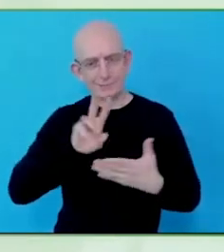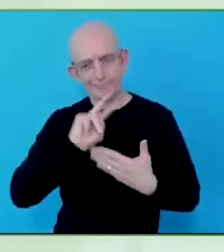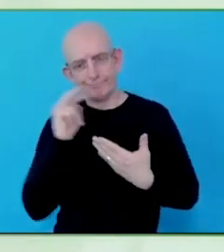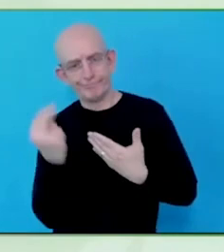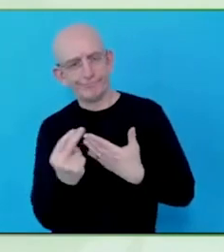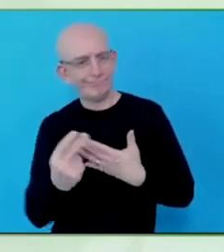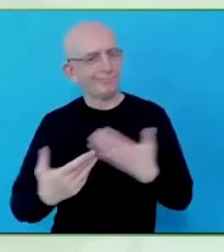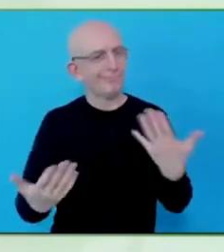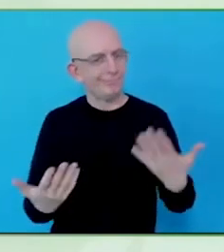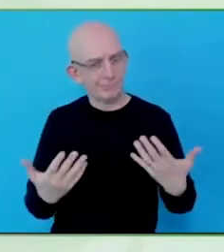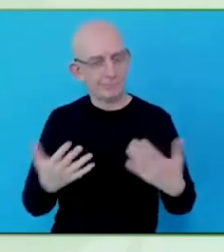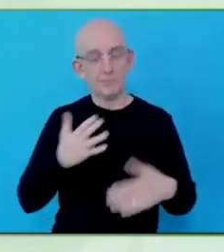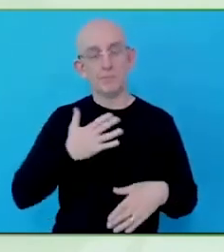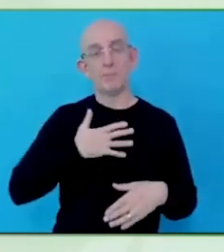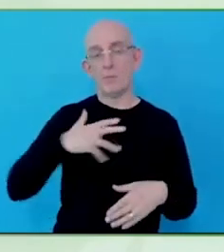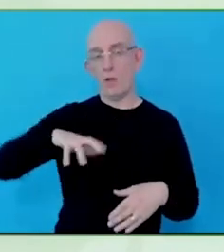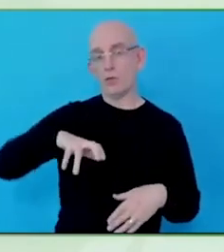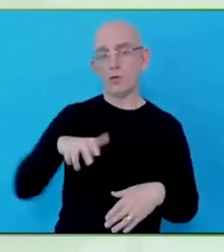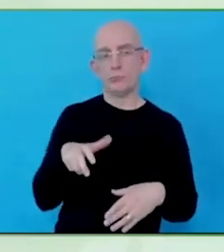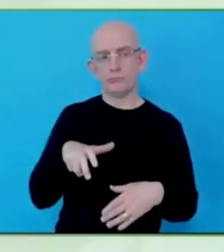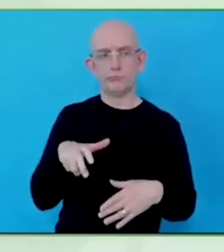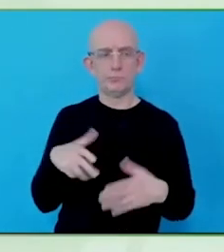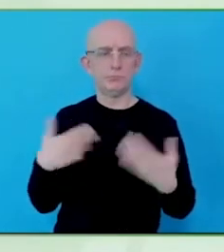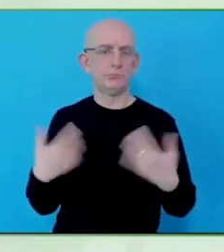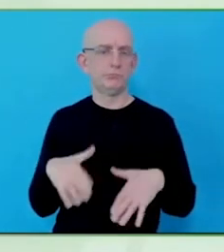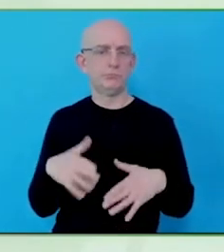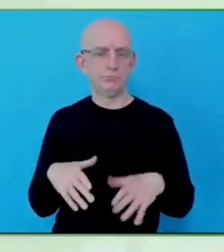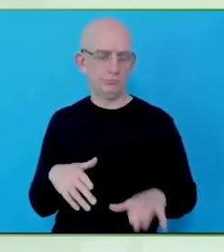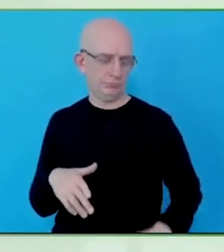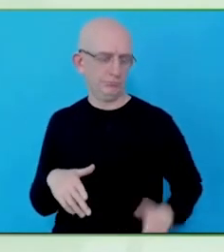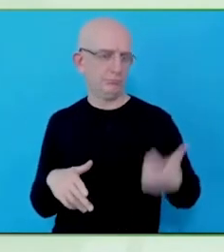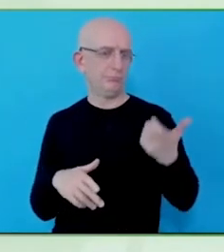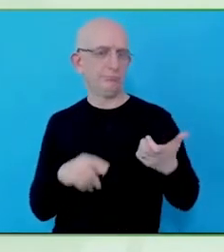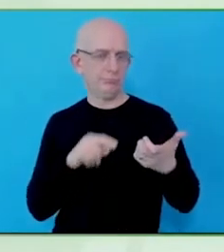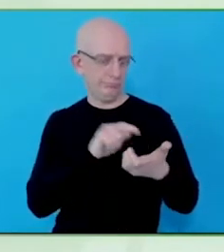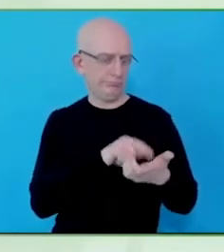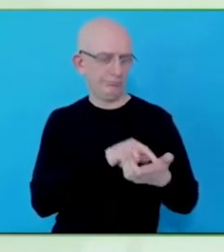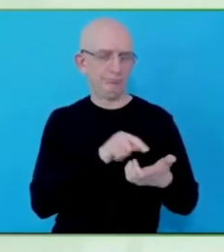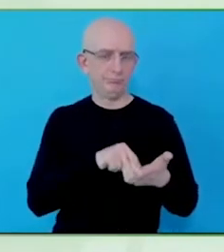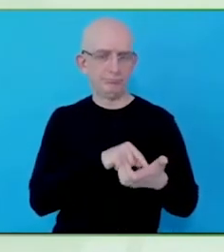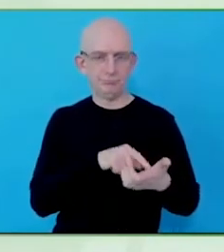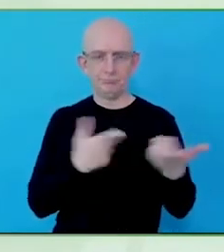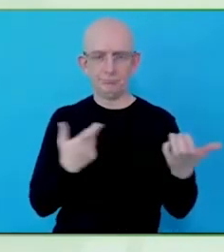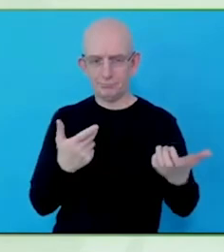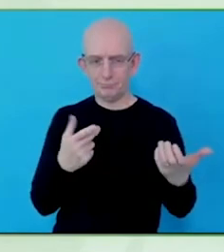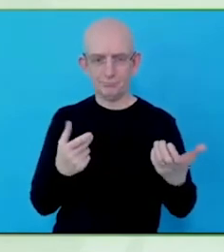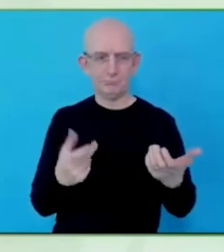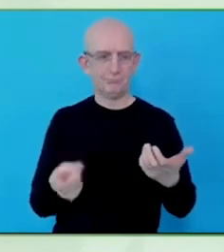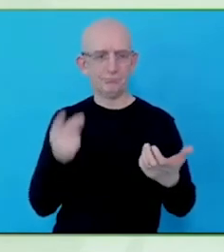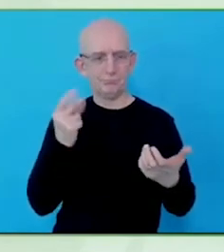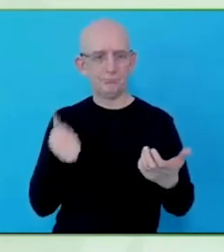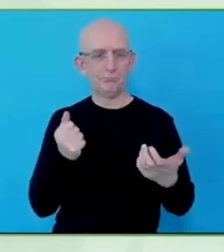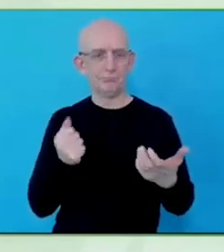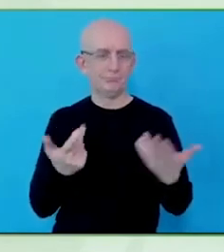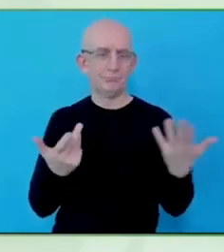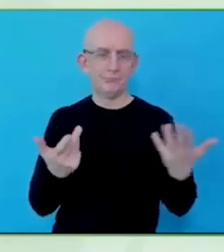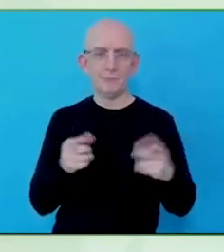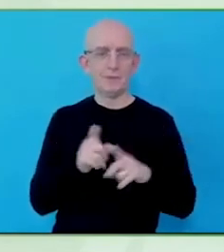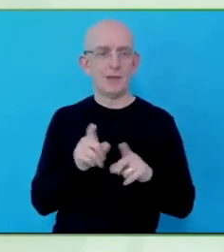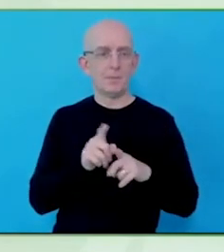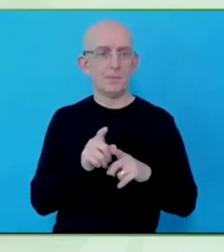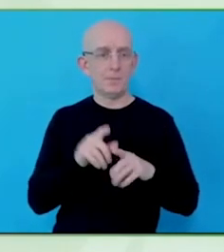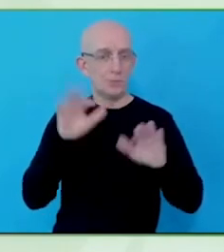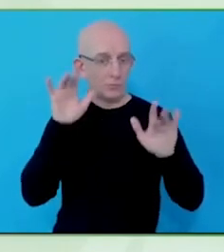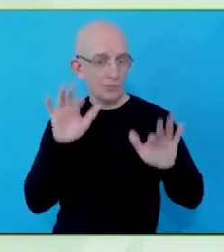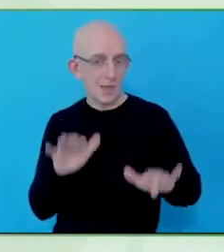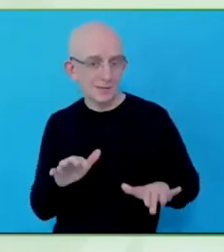1%. Mm-hmm. In GARI today, we list 135 accessibility features that almost every smartphone has. But